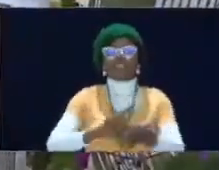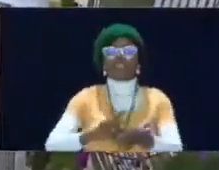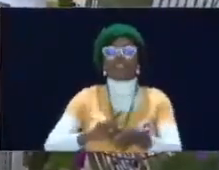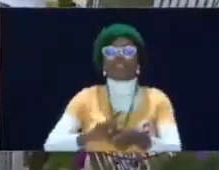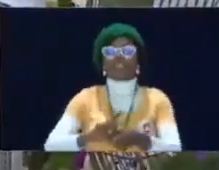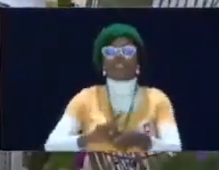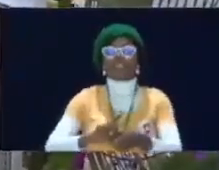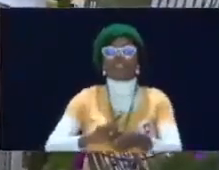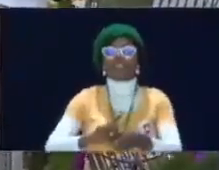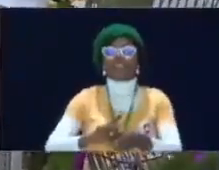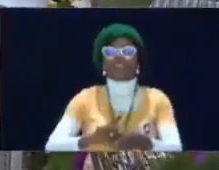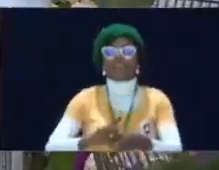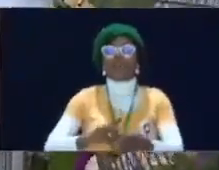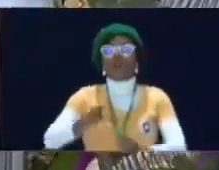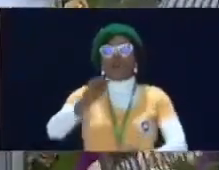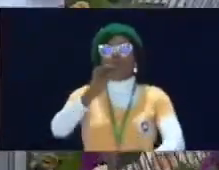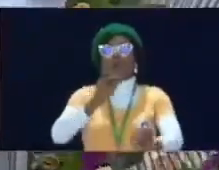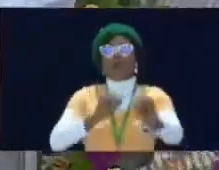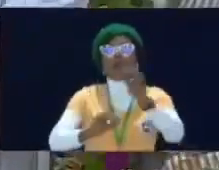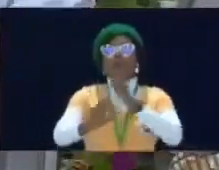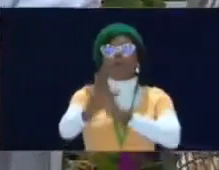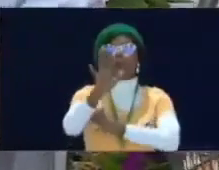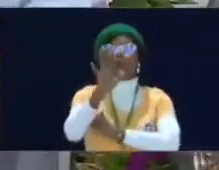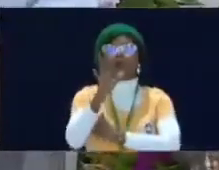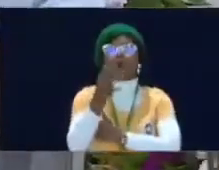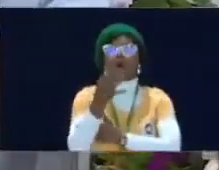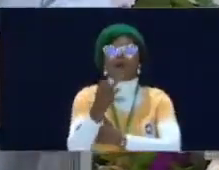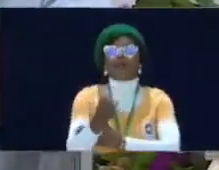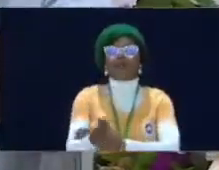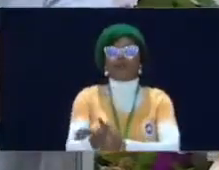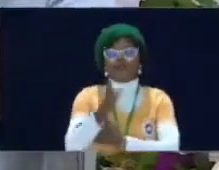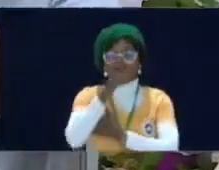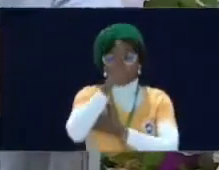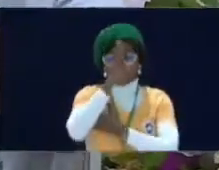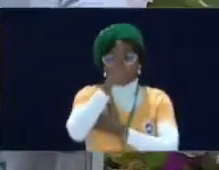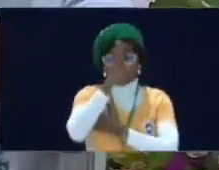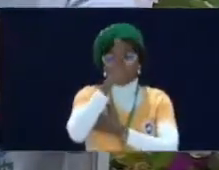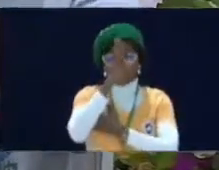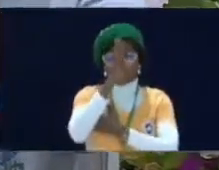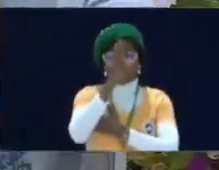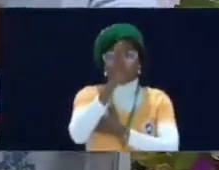you oh God oh God